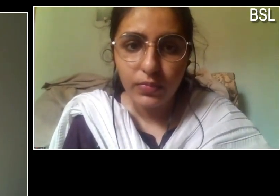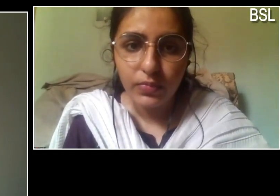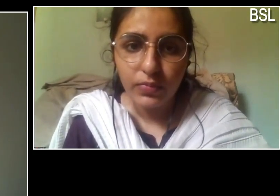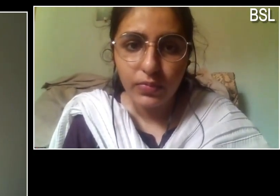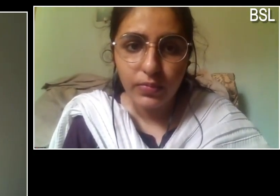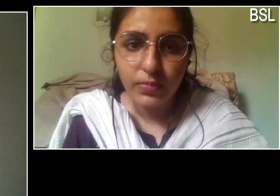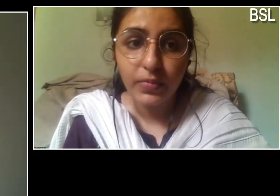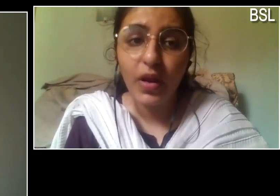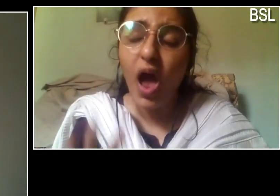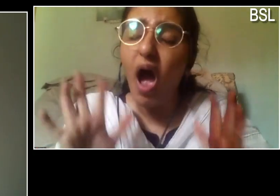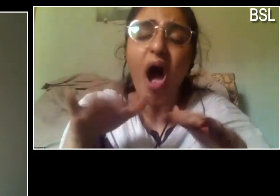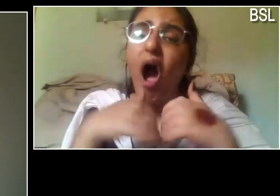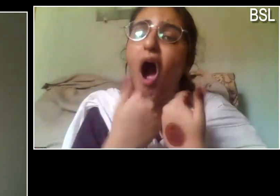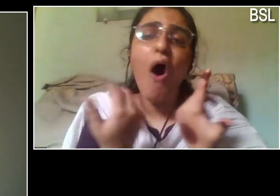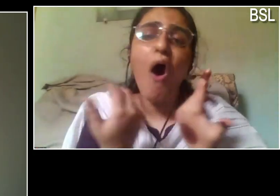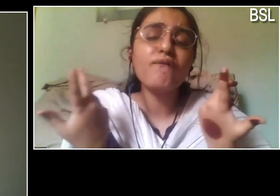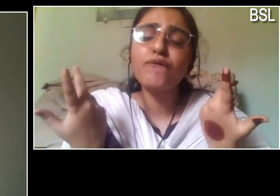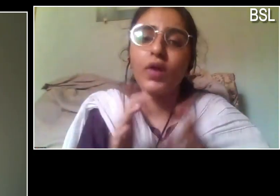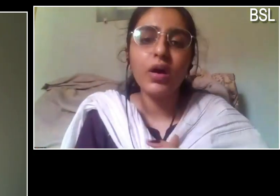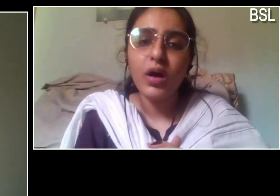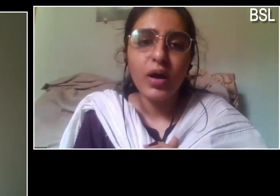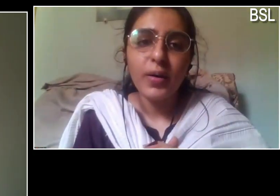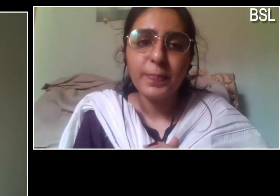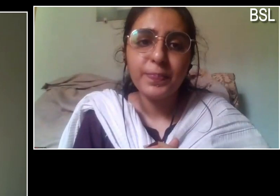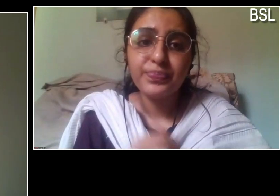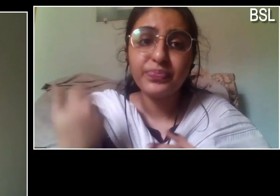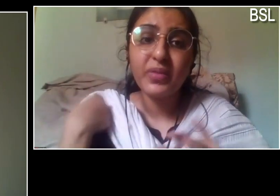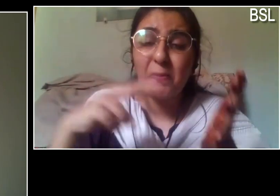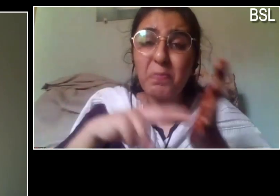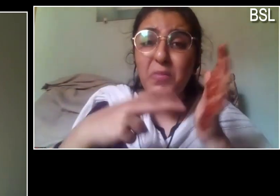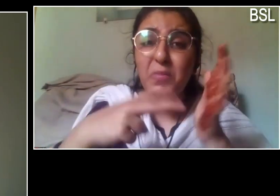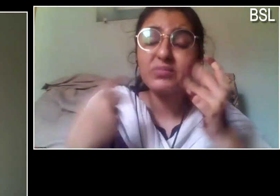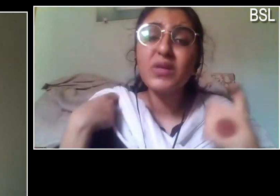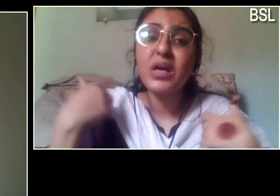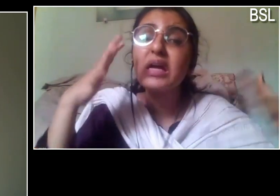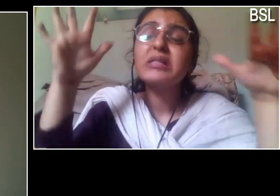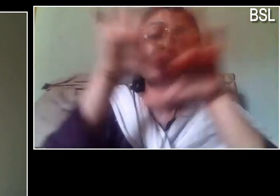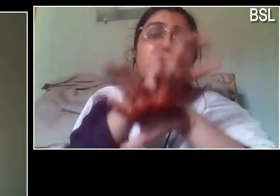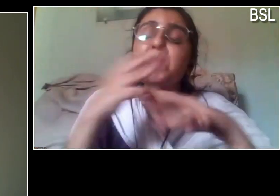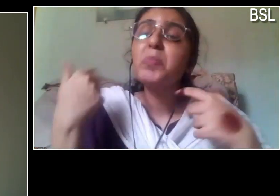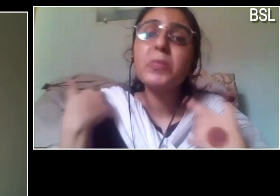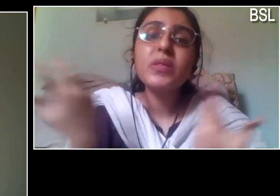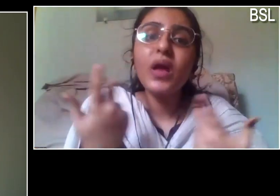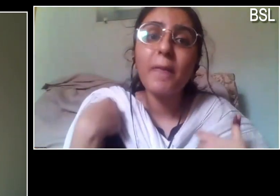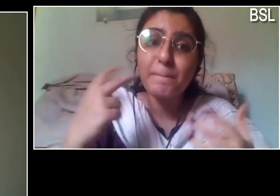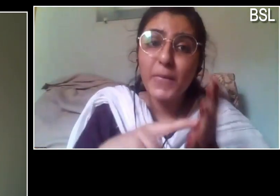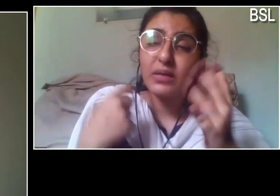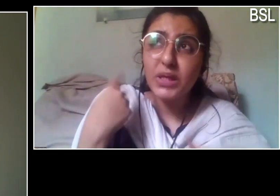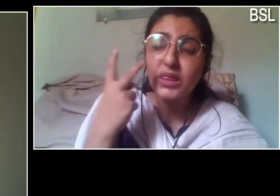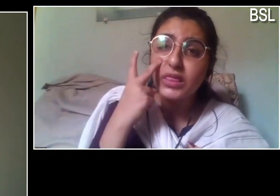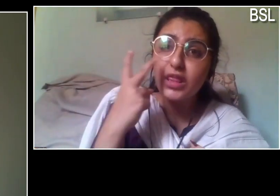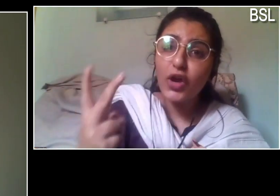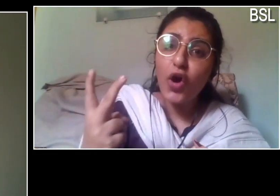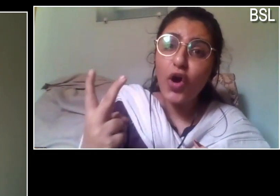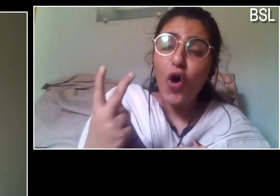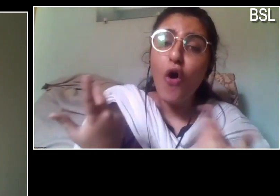However, if we look at my experience as a blind person, if we look at the experience of the people I